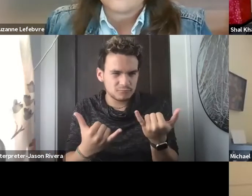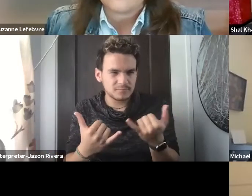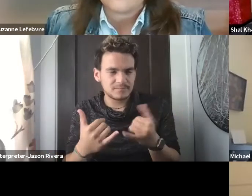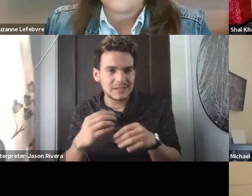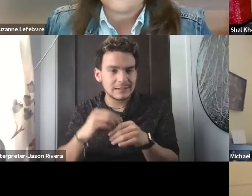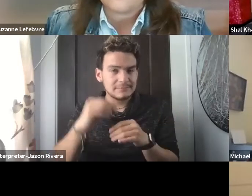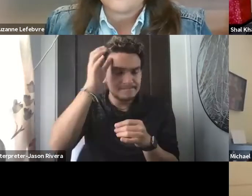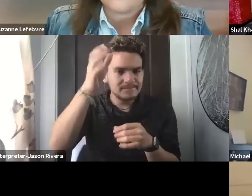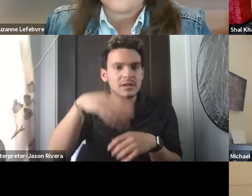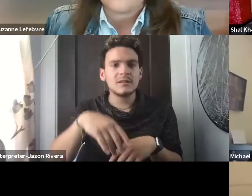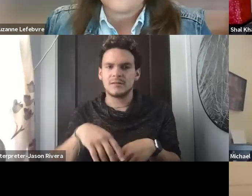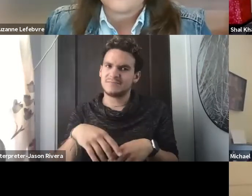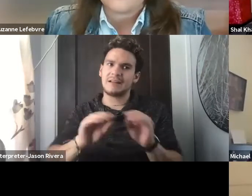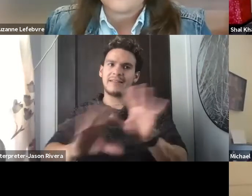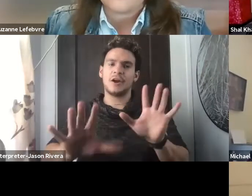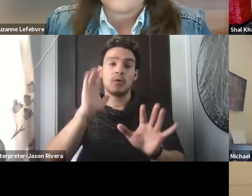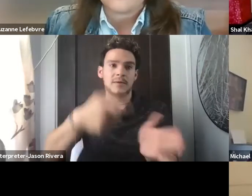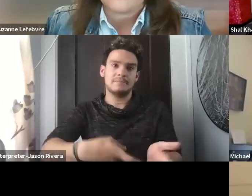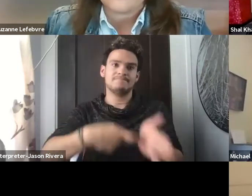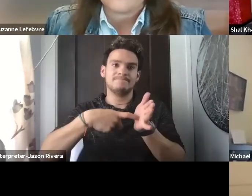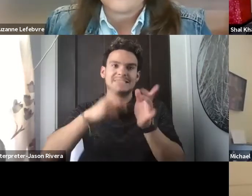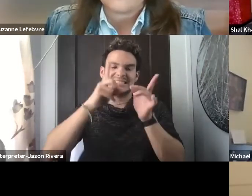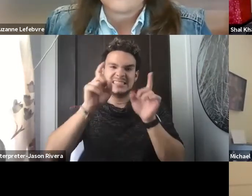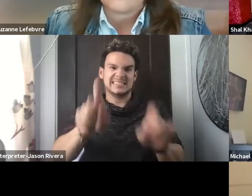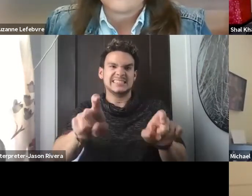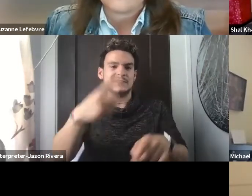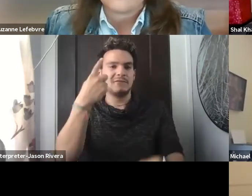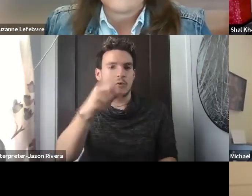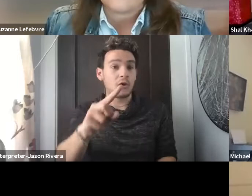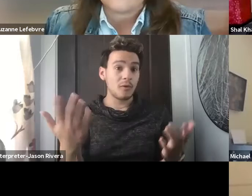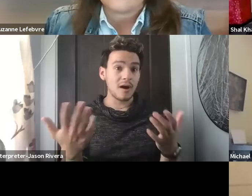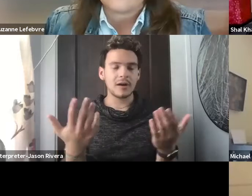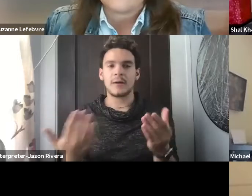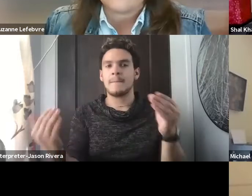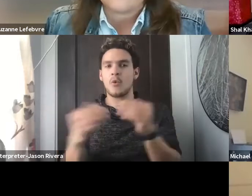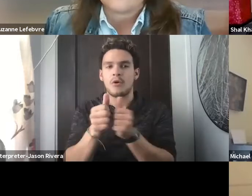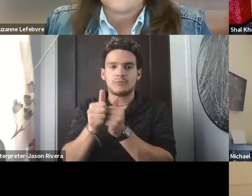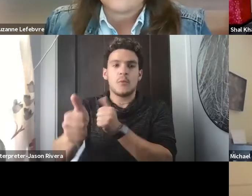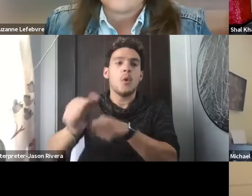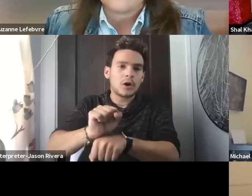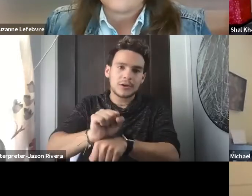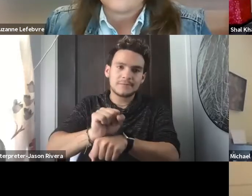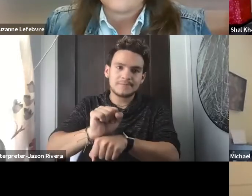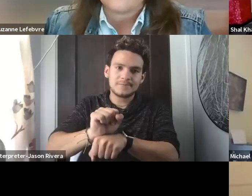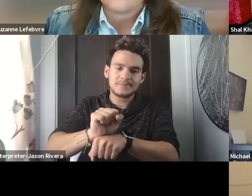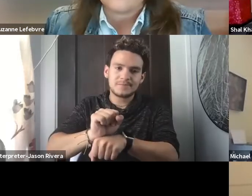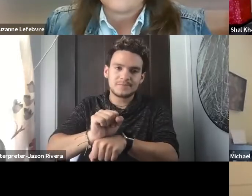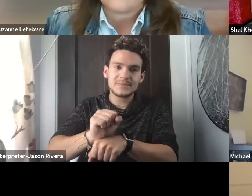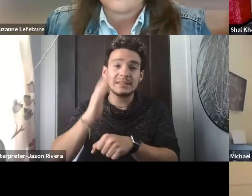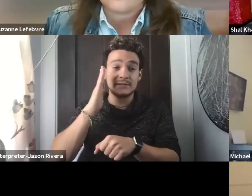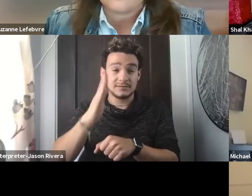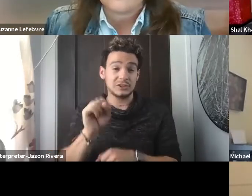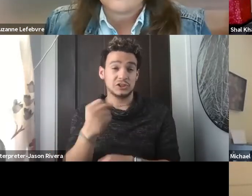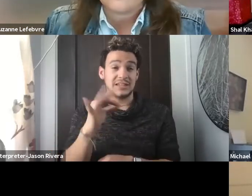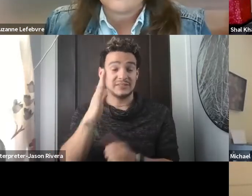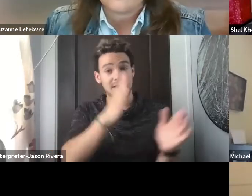certainly clear there's going to be a big demand for a higher degree of remote work, and that the shift will have an